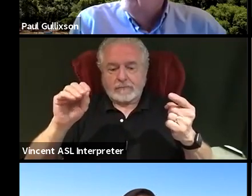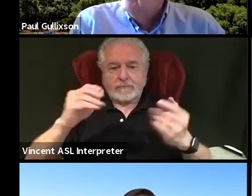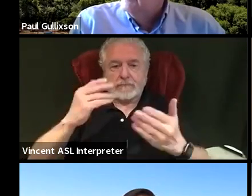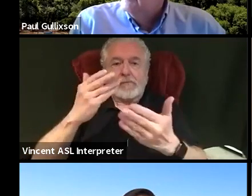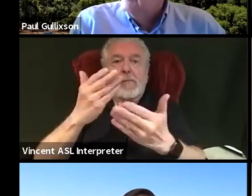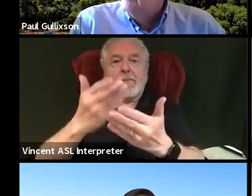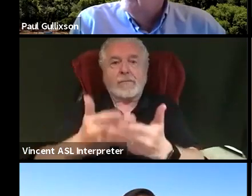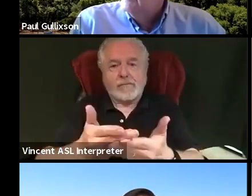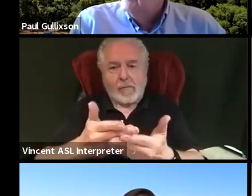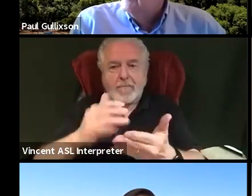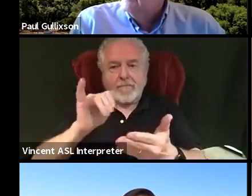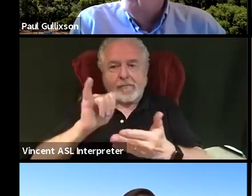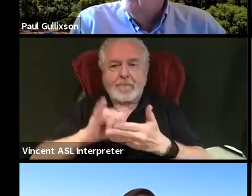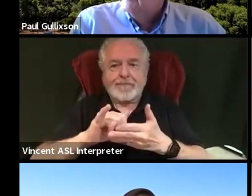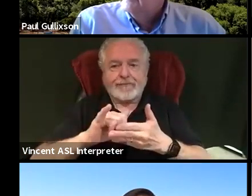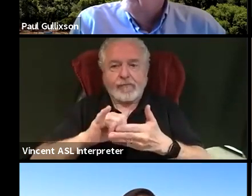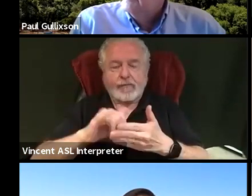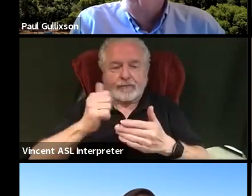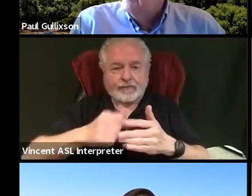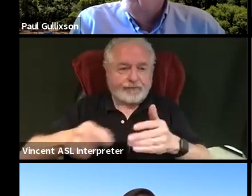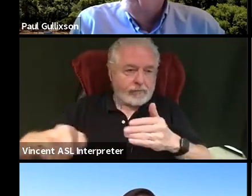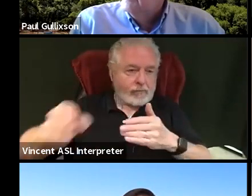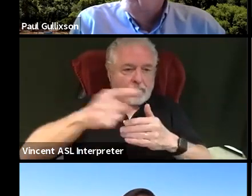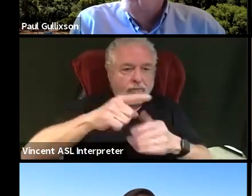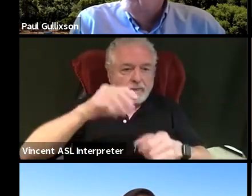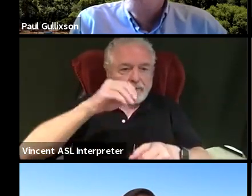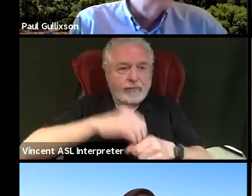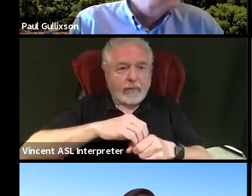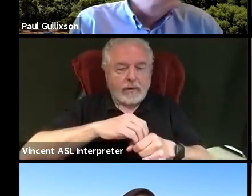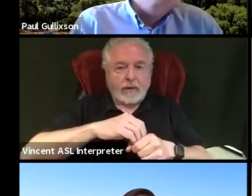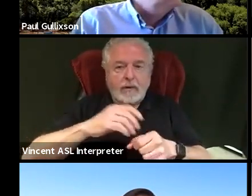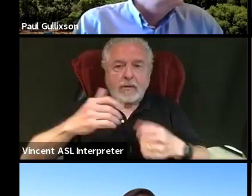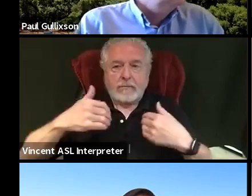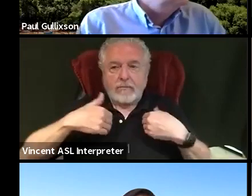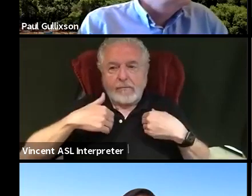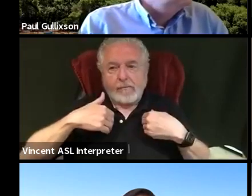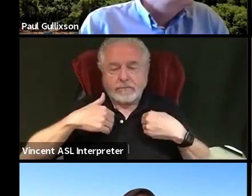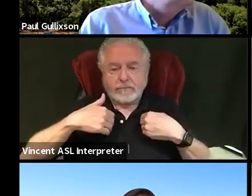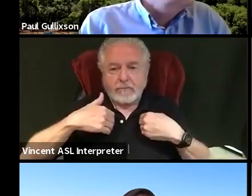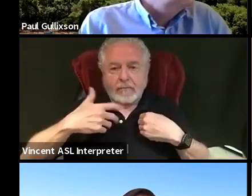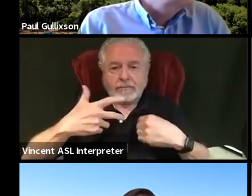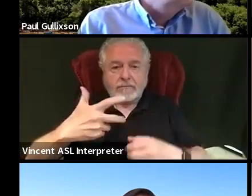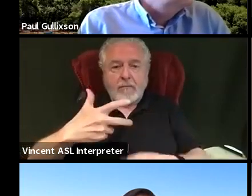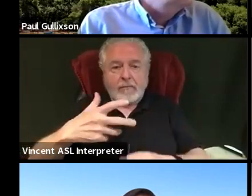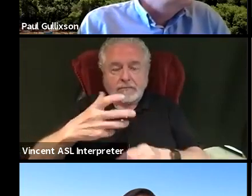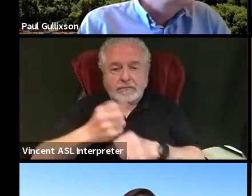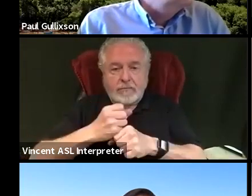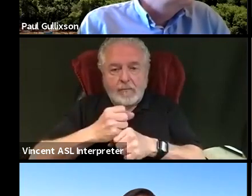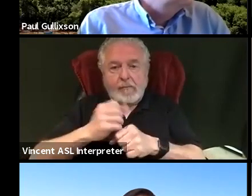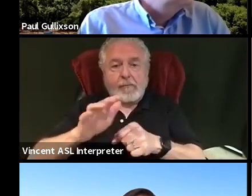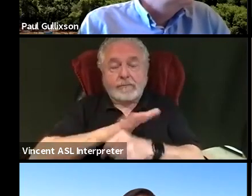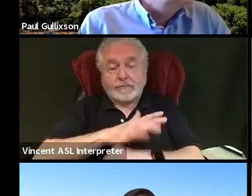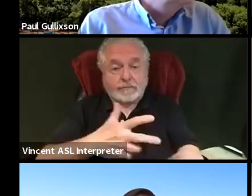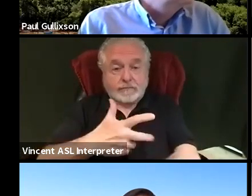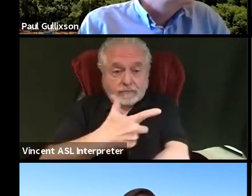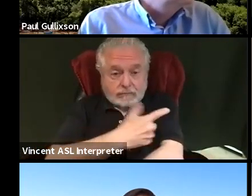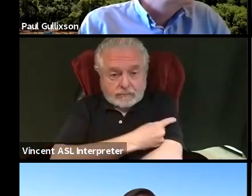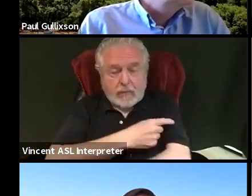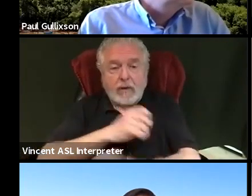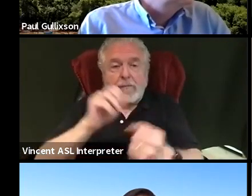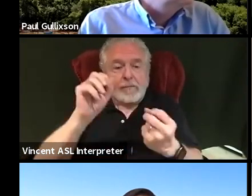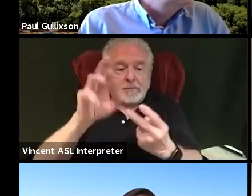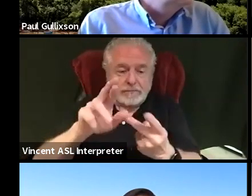prove that everyone in the venue has either received, are fully vaccinated,